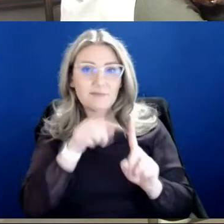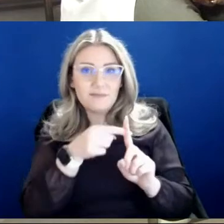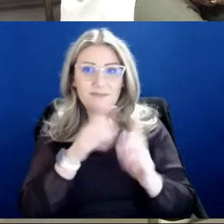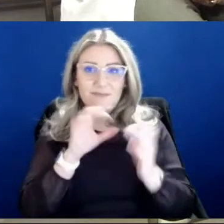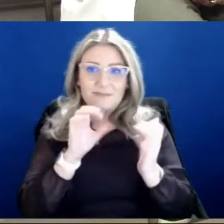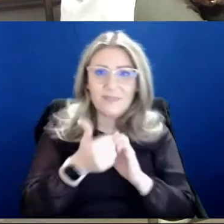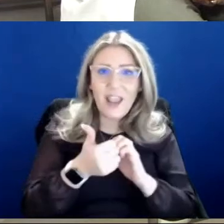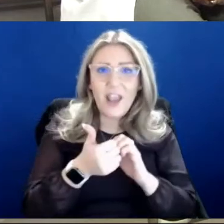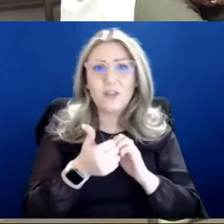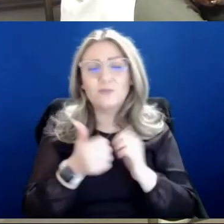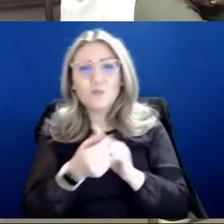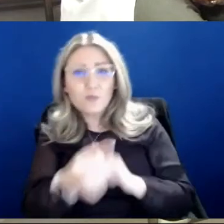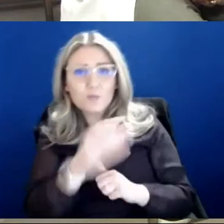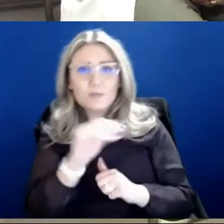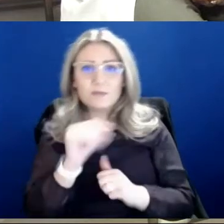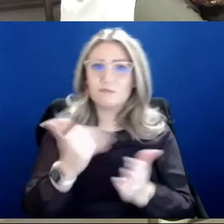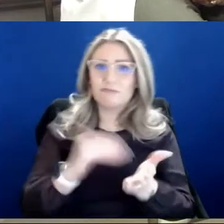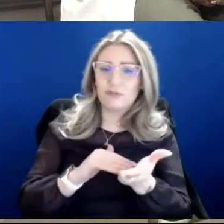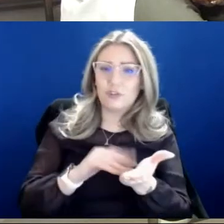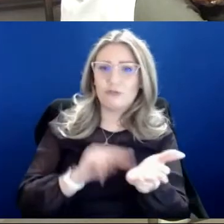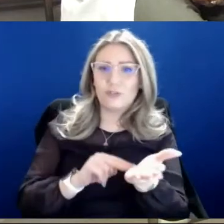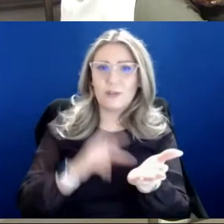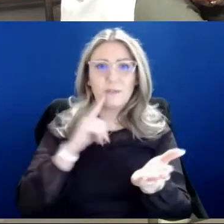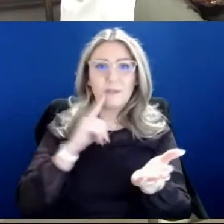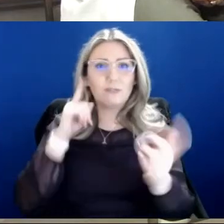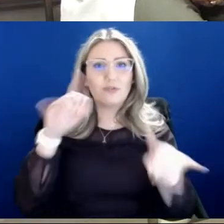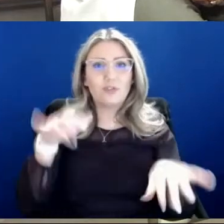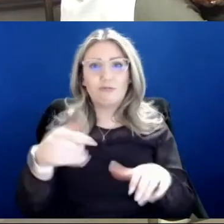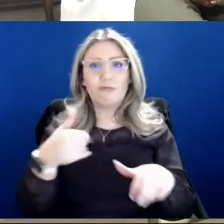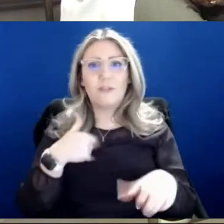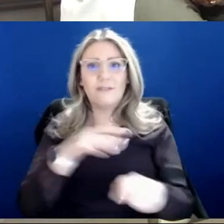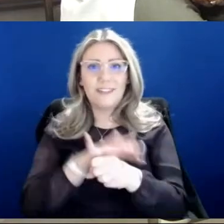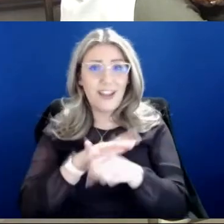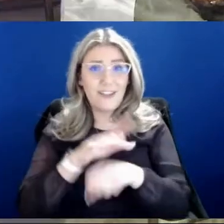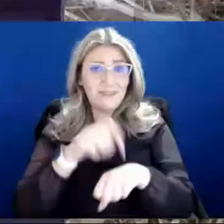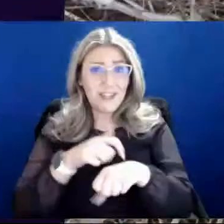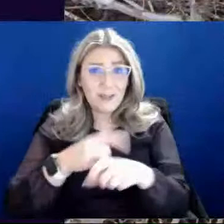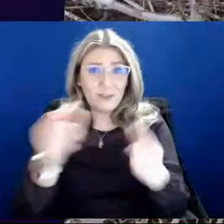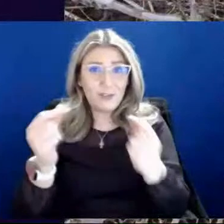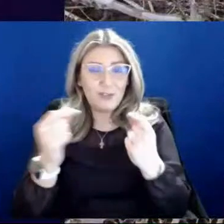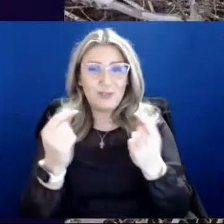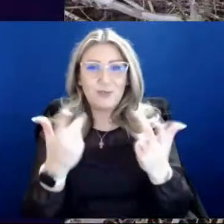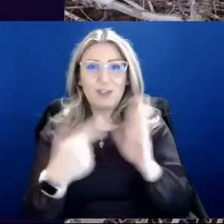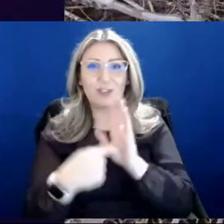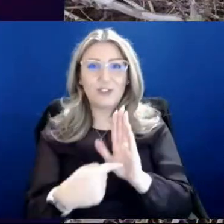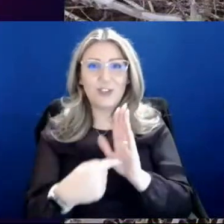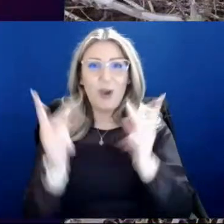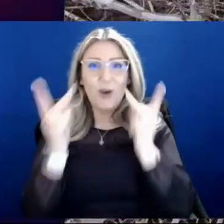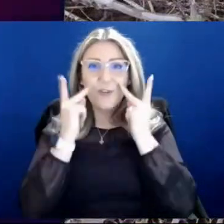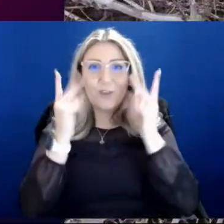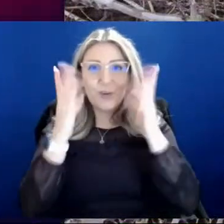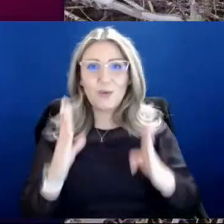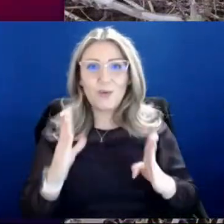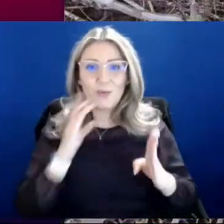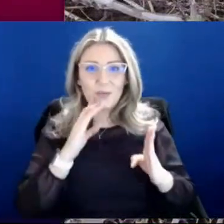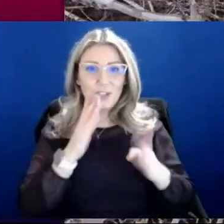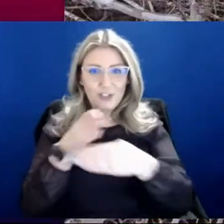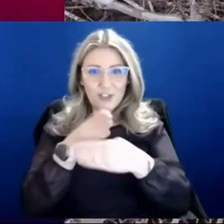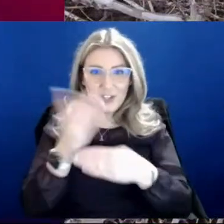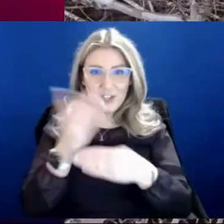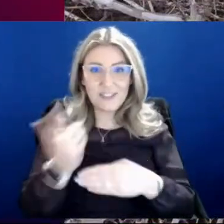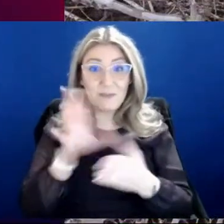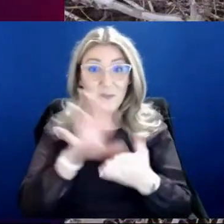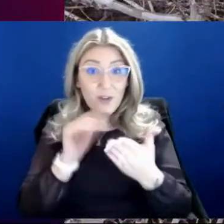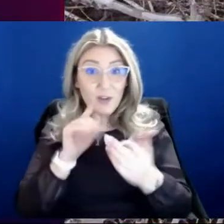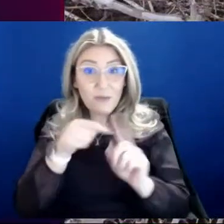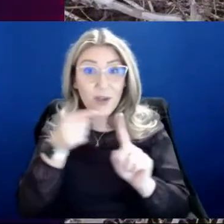other doctors and nurses do. I'm stunned that you have the time to do what we're about to show our viewers. I want to take a minute just to share something that we've learned about you, Dr. Porter,